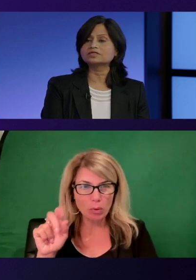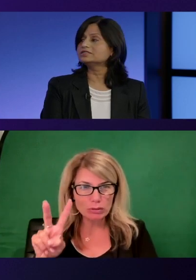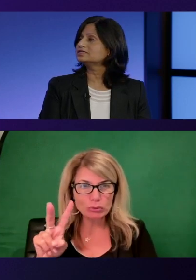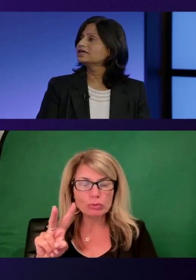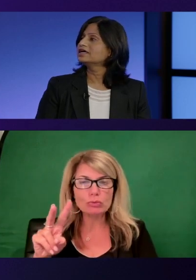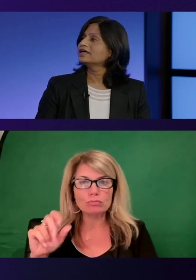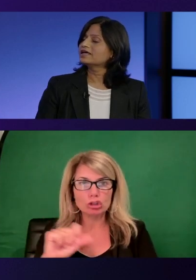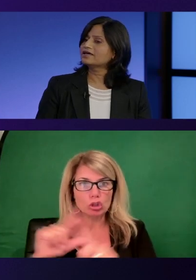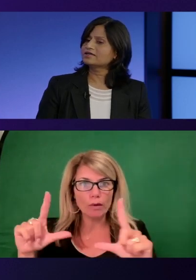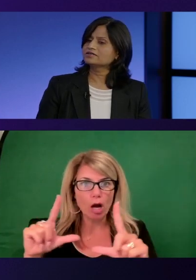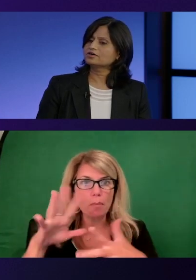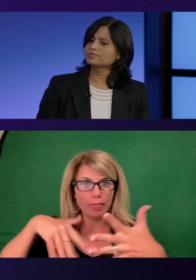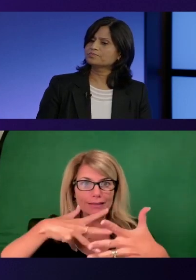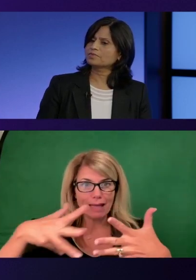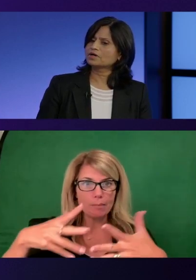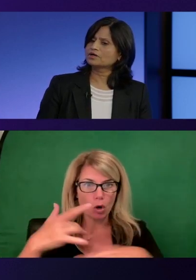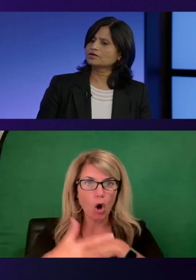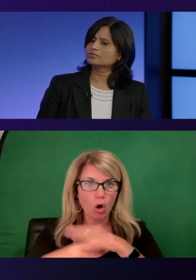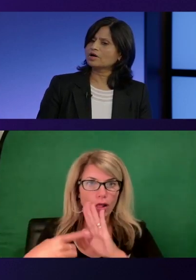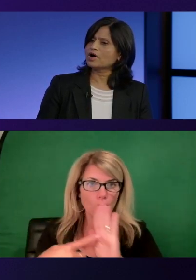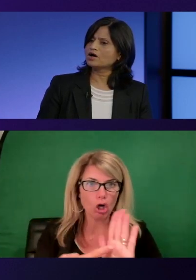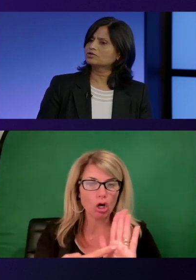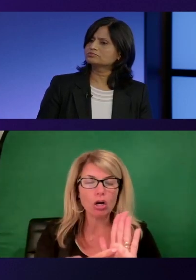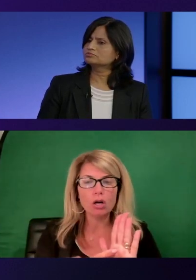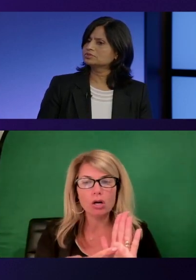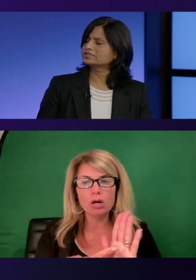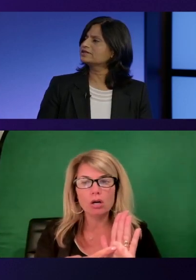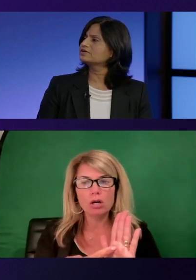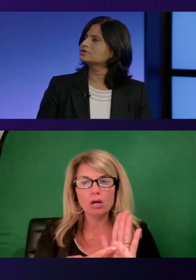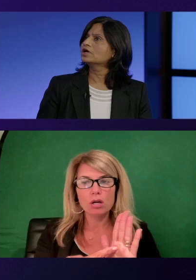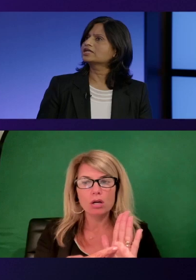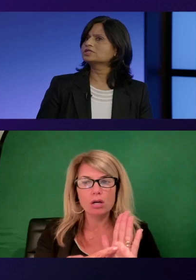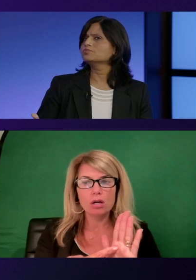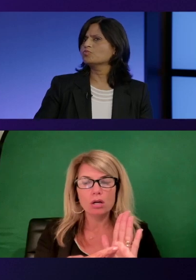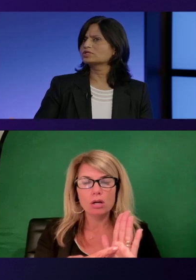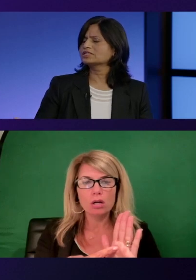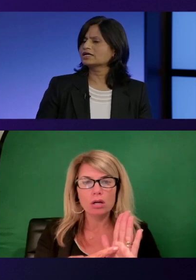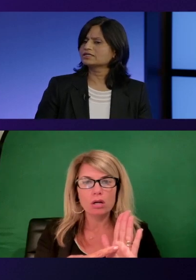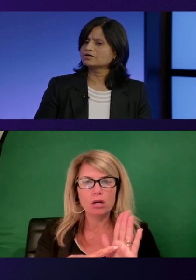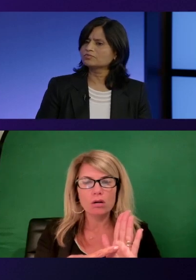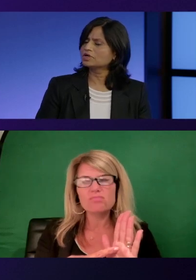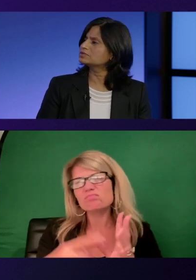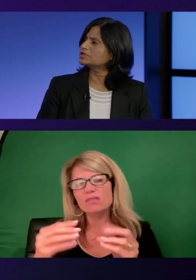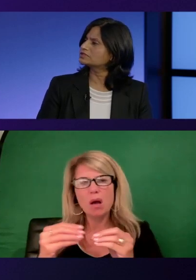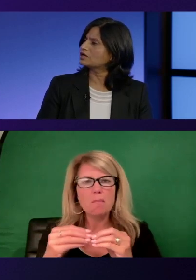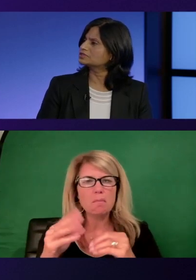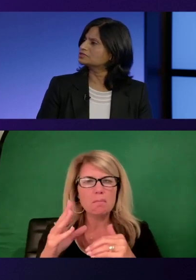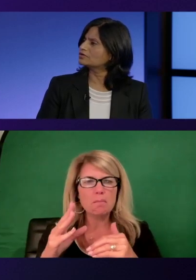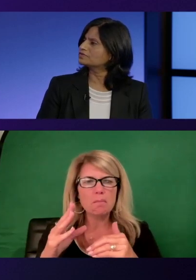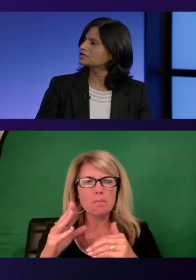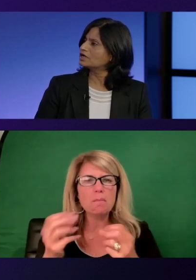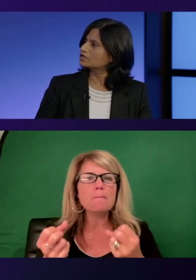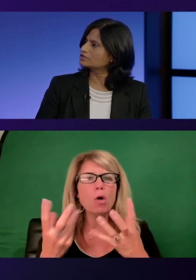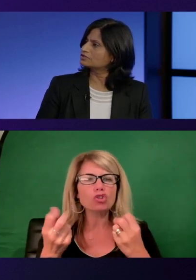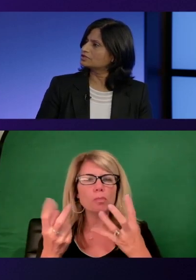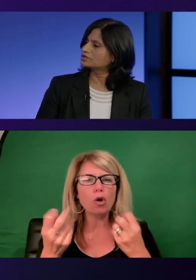table earlier, and about 300, actually more than that, multiple thousands